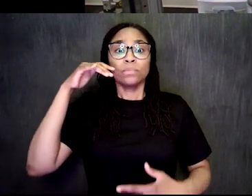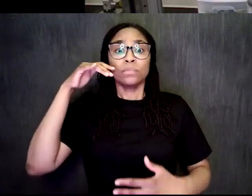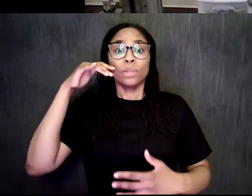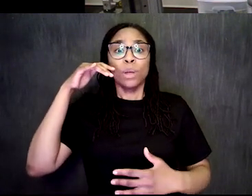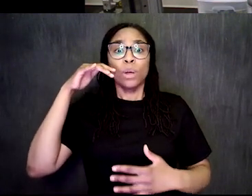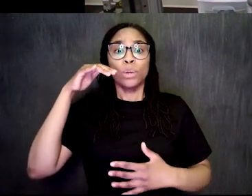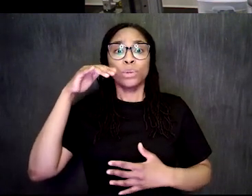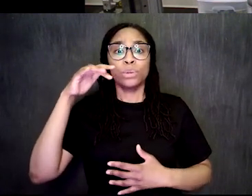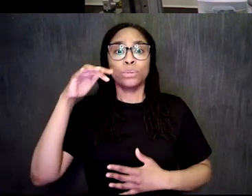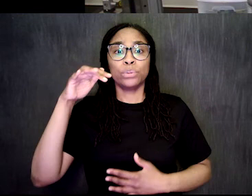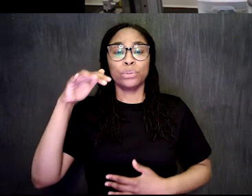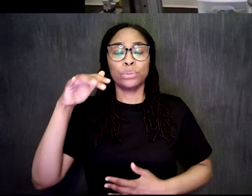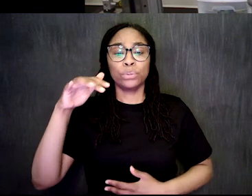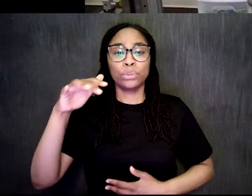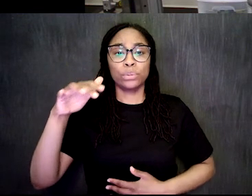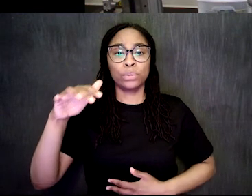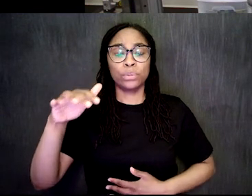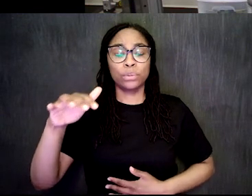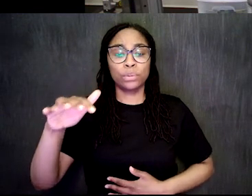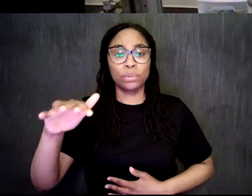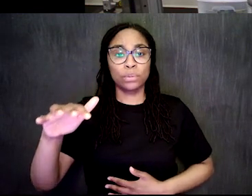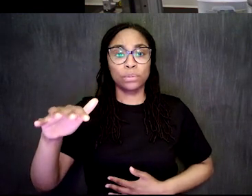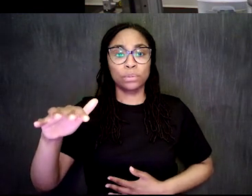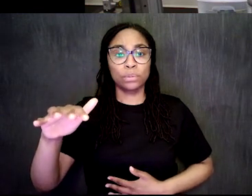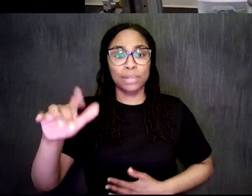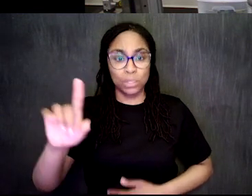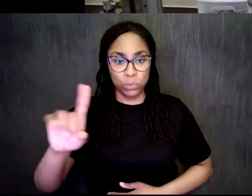in. And out.